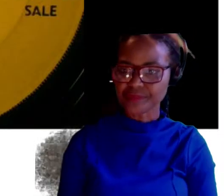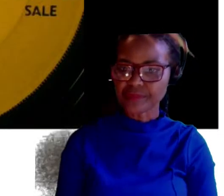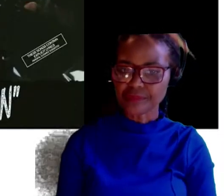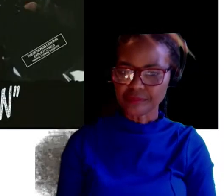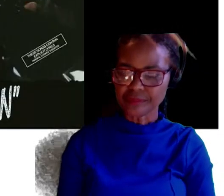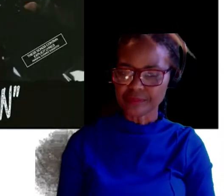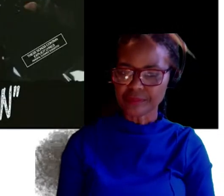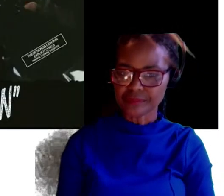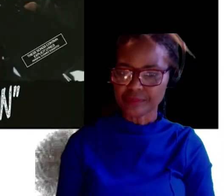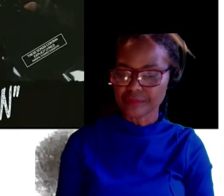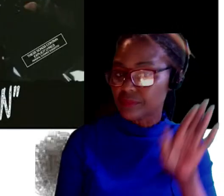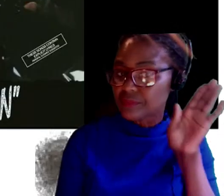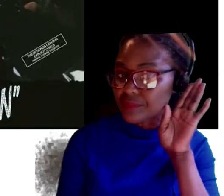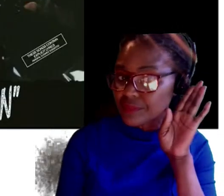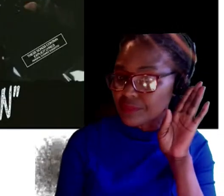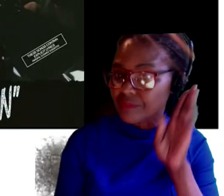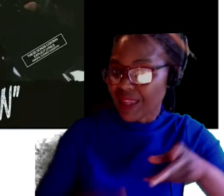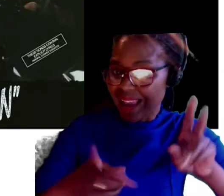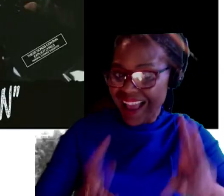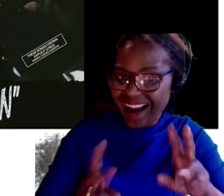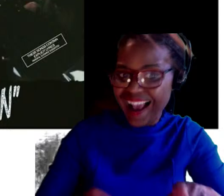And then this is Gregory.